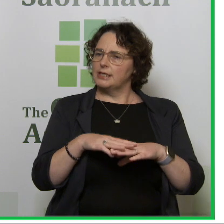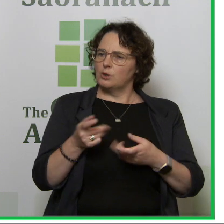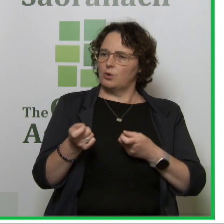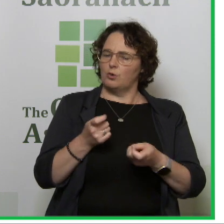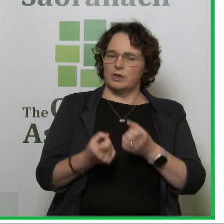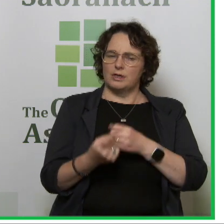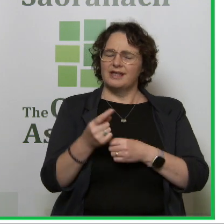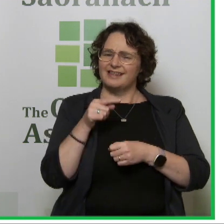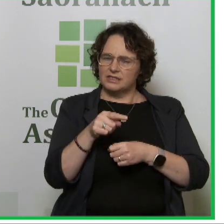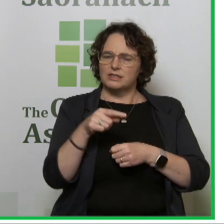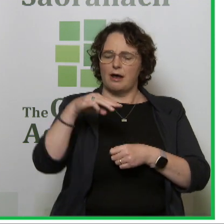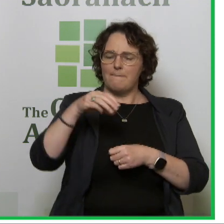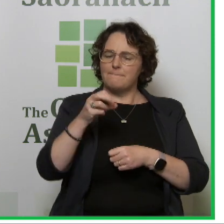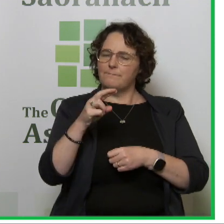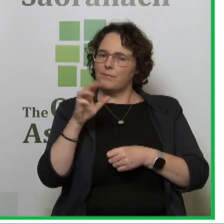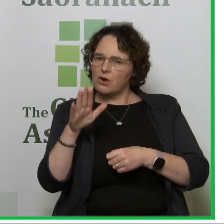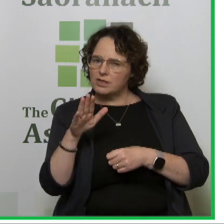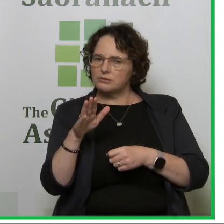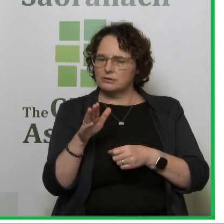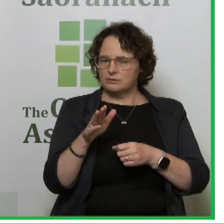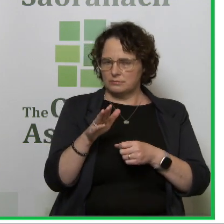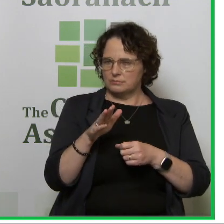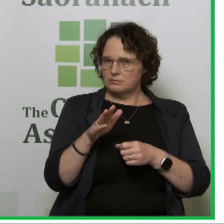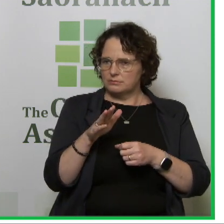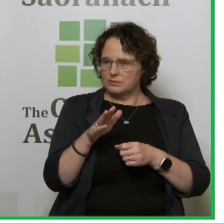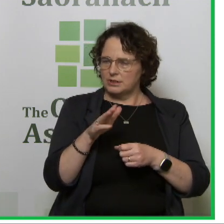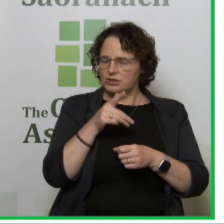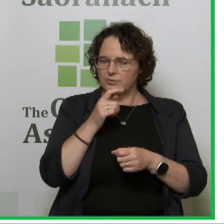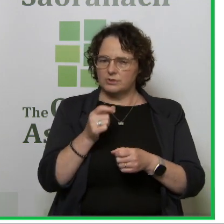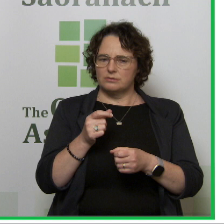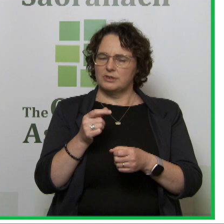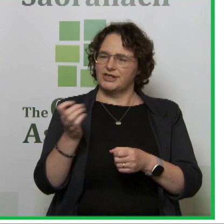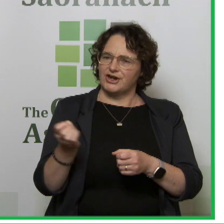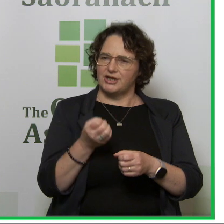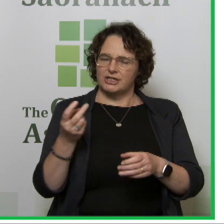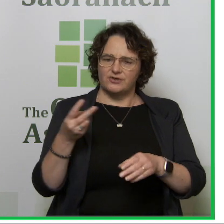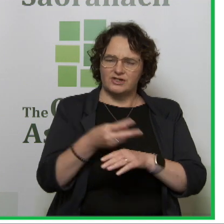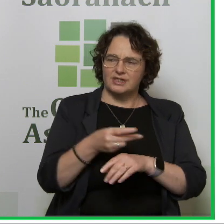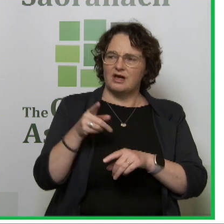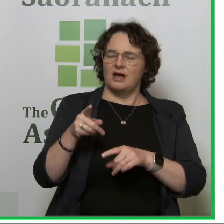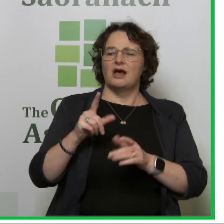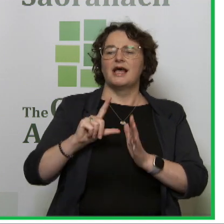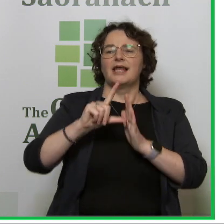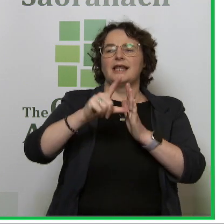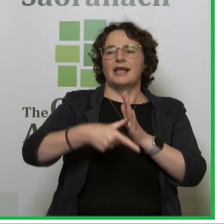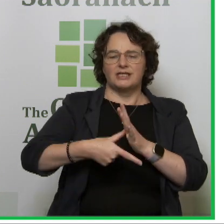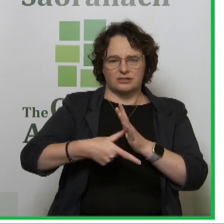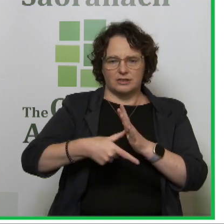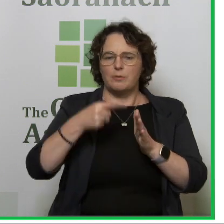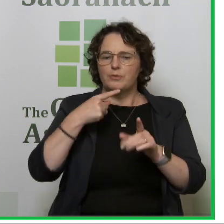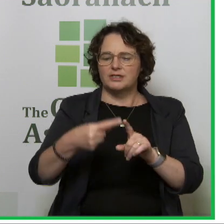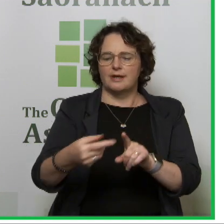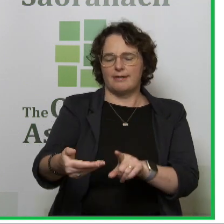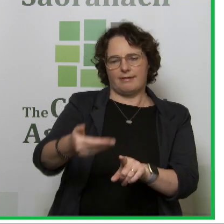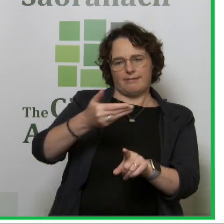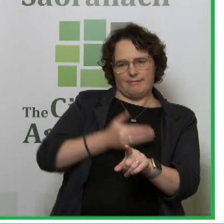moral case that we have to not be thinking about prevention, early intervention, as something that comes at the end of a meal, but as the main